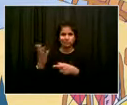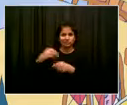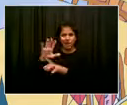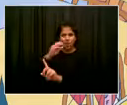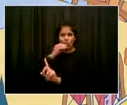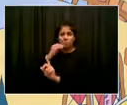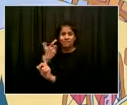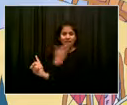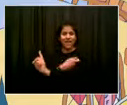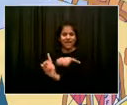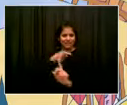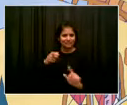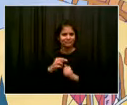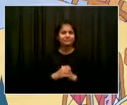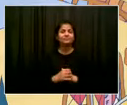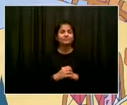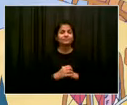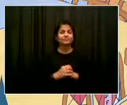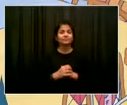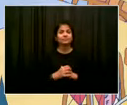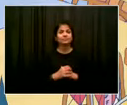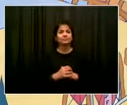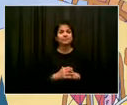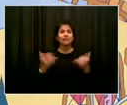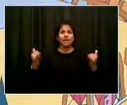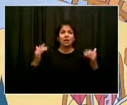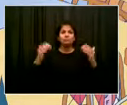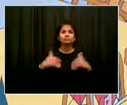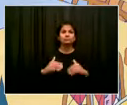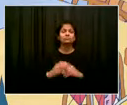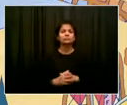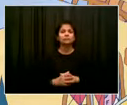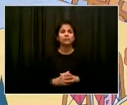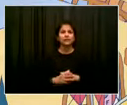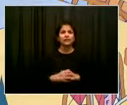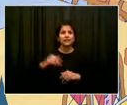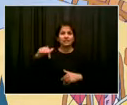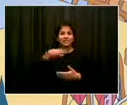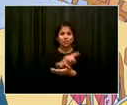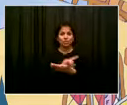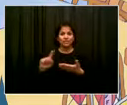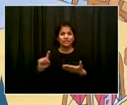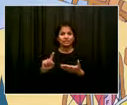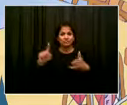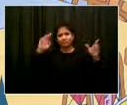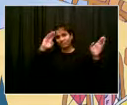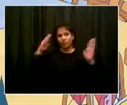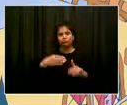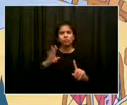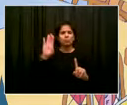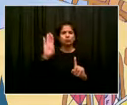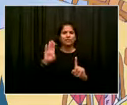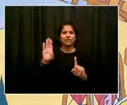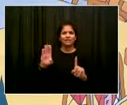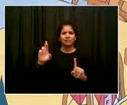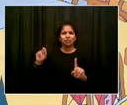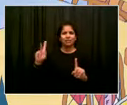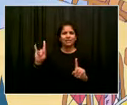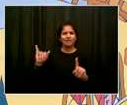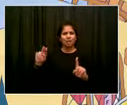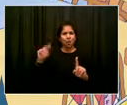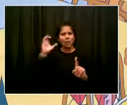everyone. So this week, as we've been here in Brooklyn, seeing a lot of great stuff happening around Brooklyn,